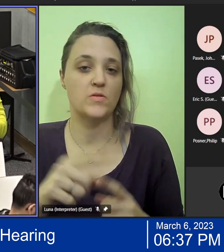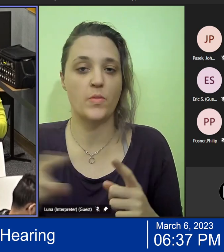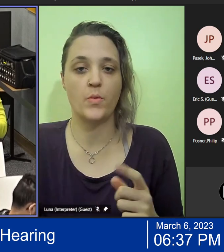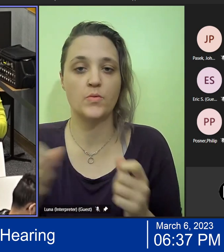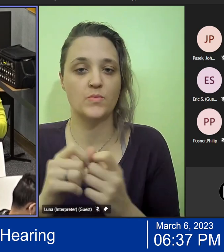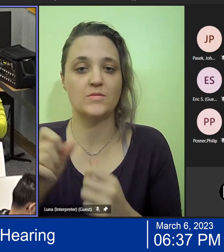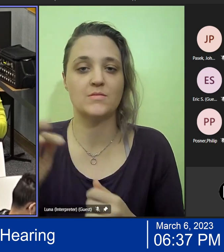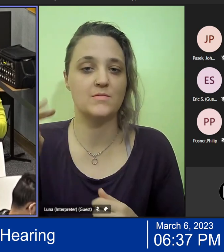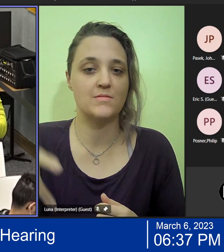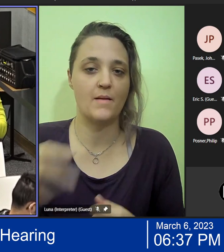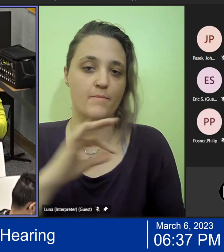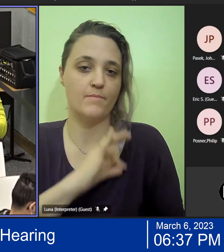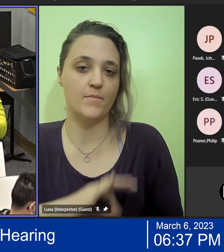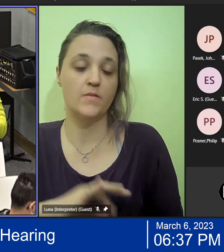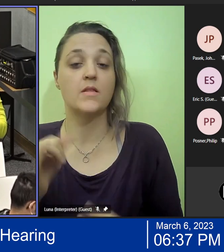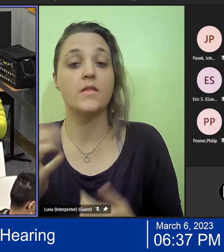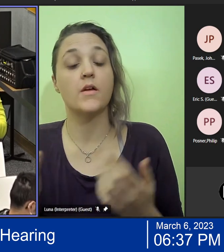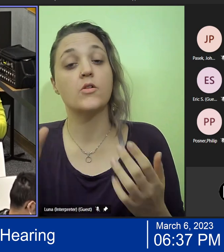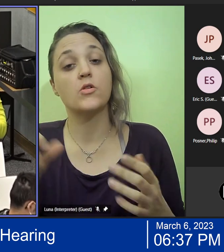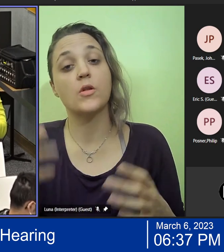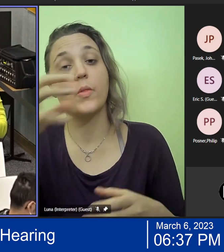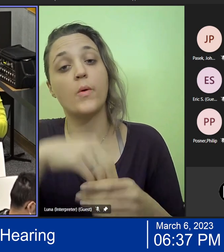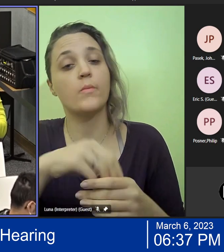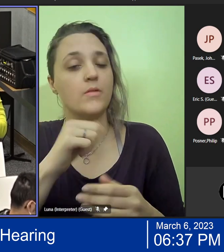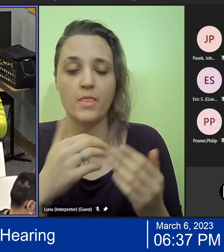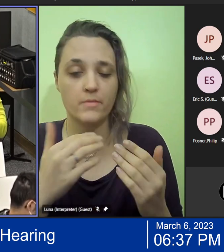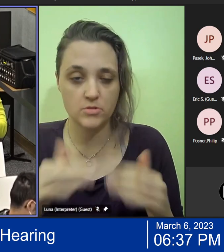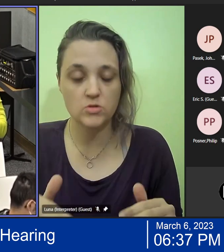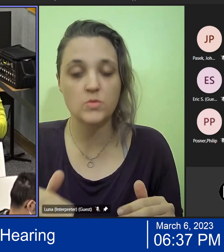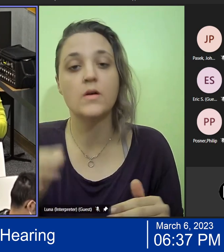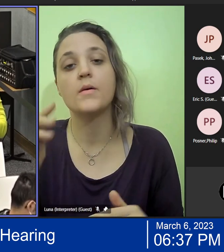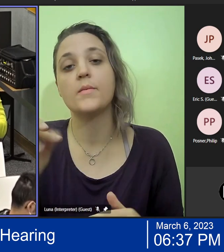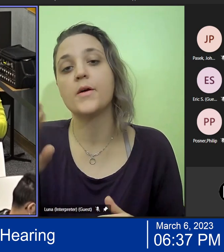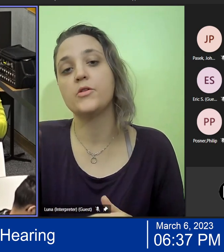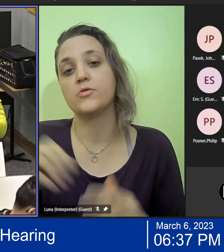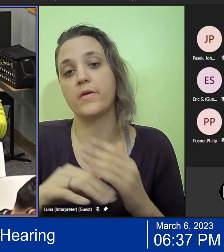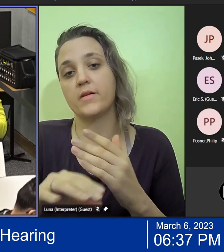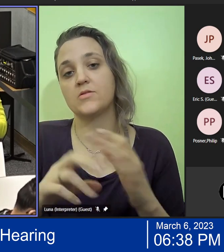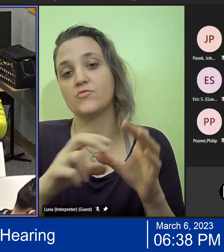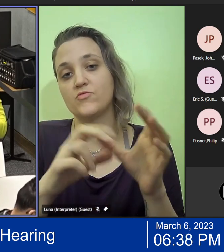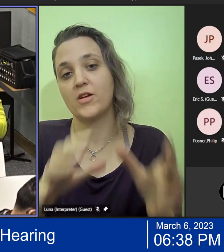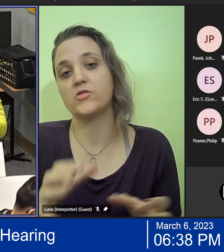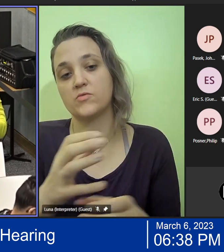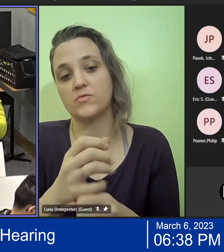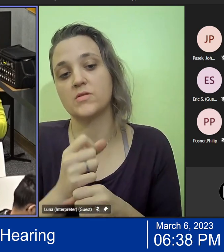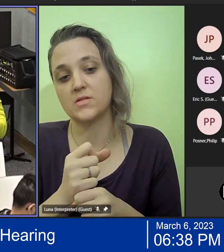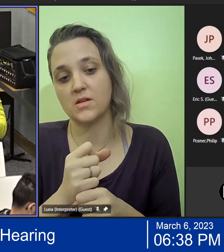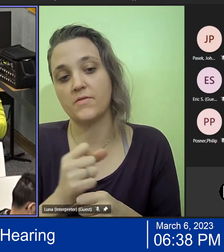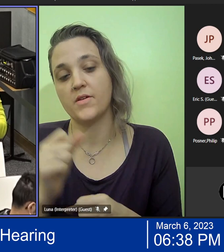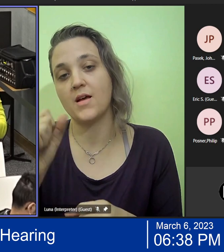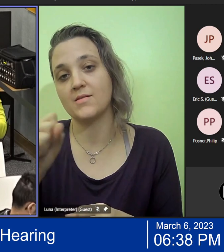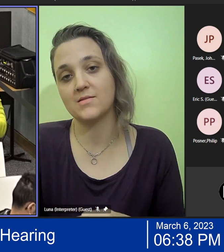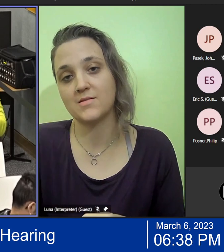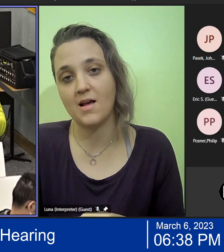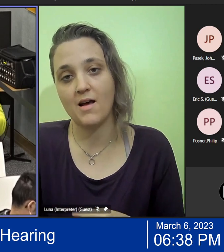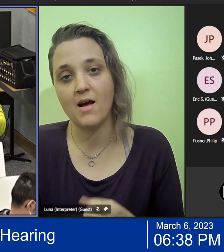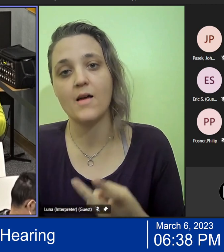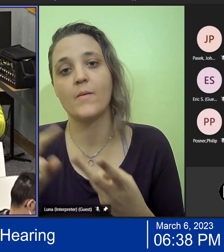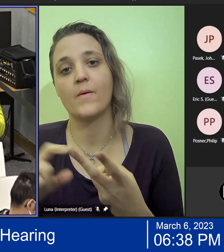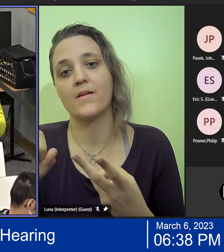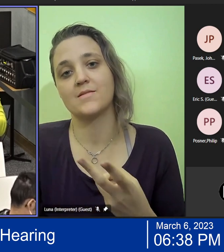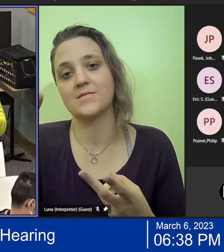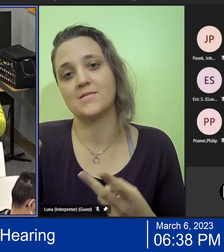people, not just those receiving SNAP benefits. This might include, but not limited to, Metro Access riders